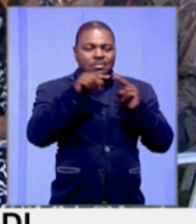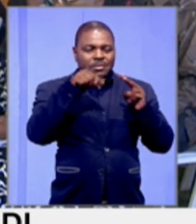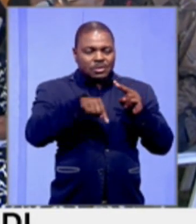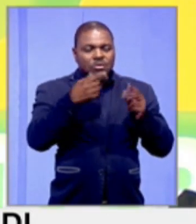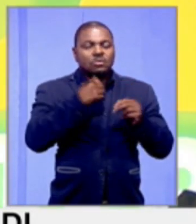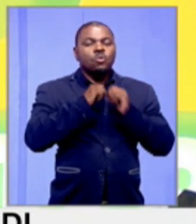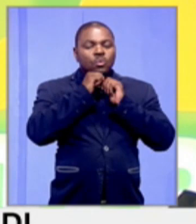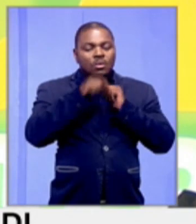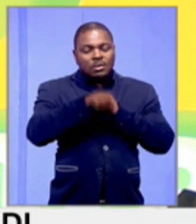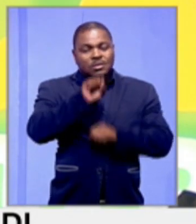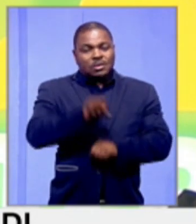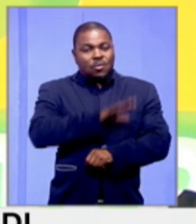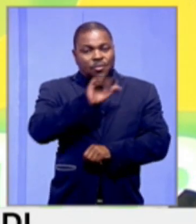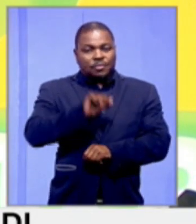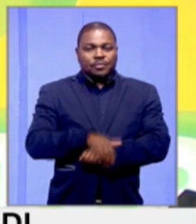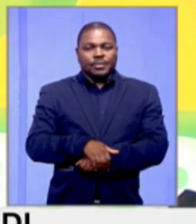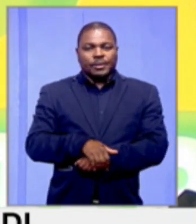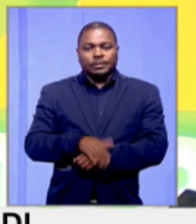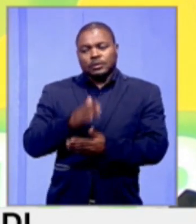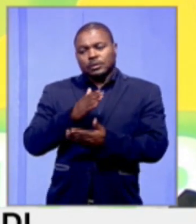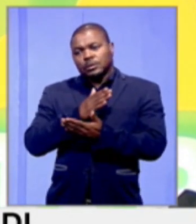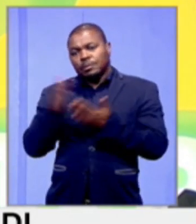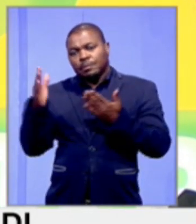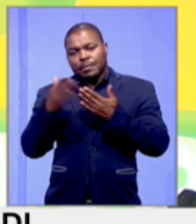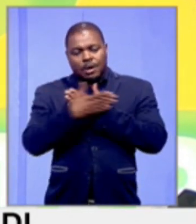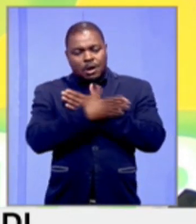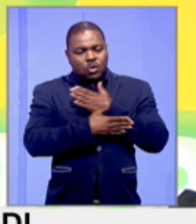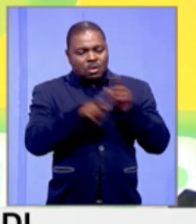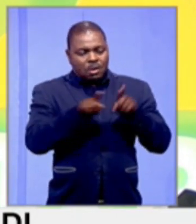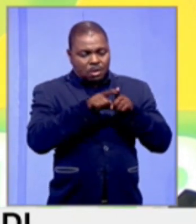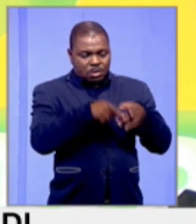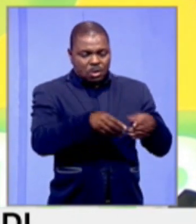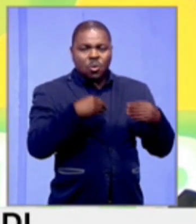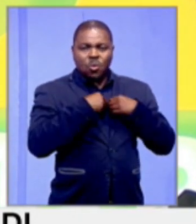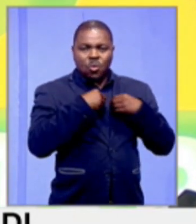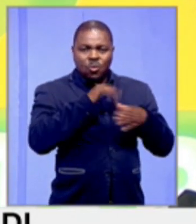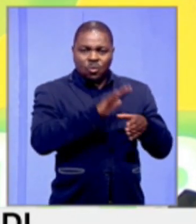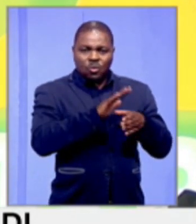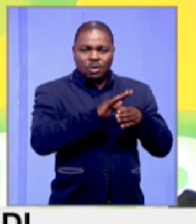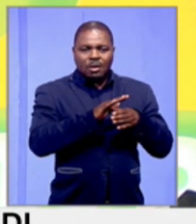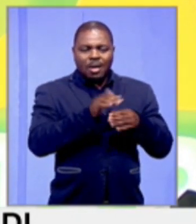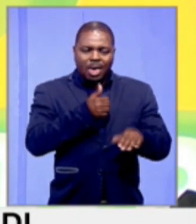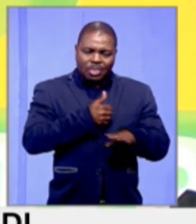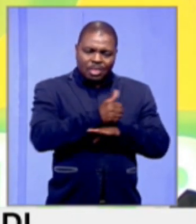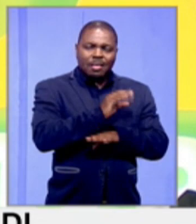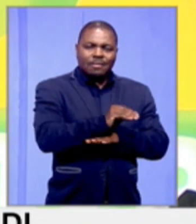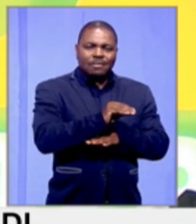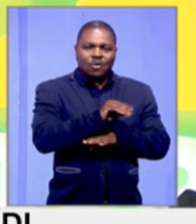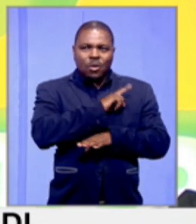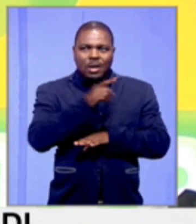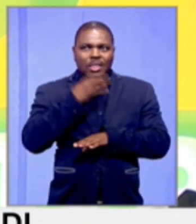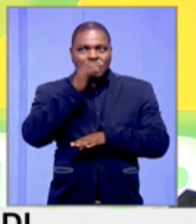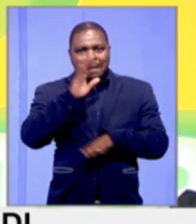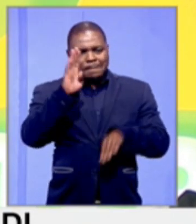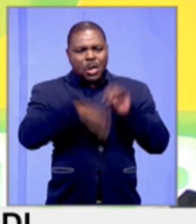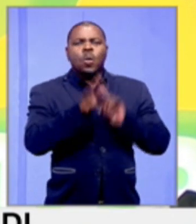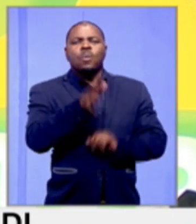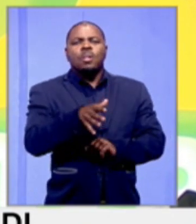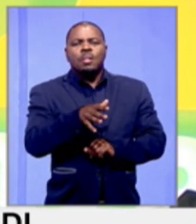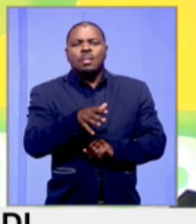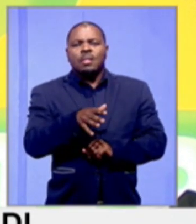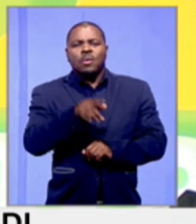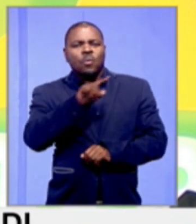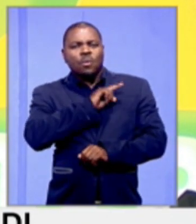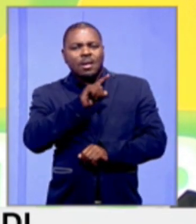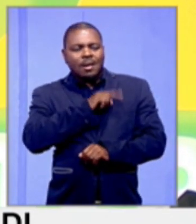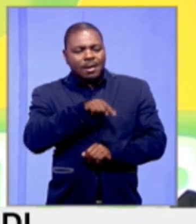Borwa. Some countries, including our own, are being threatened with penalties for